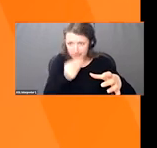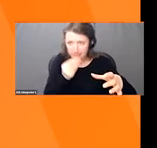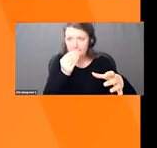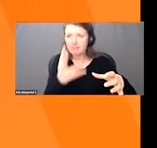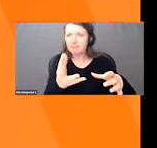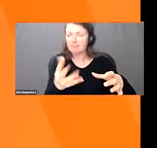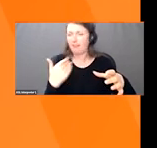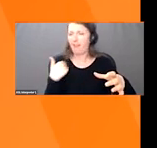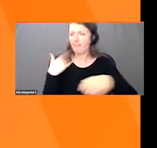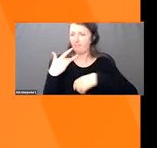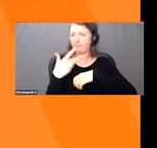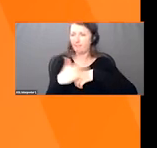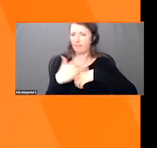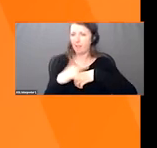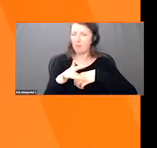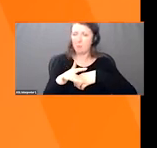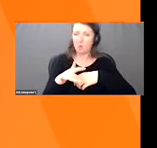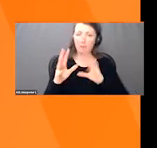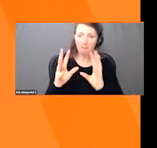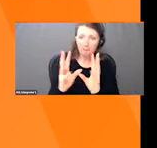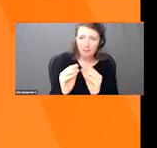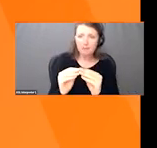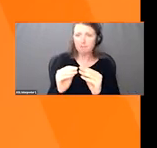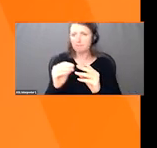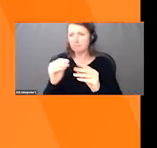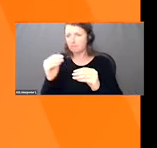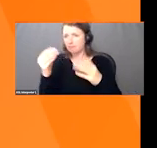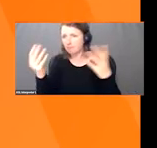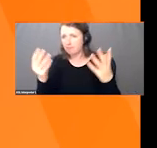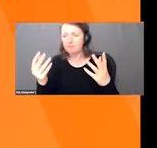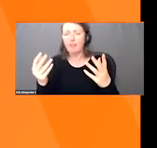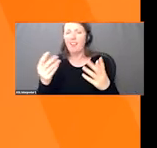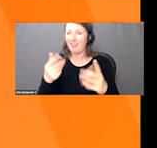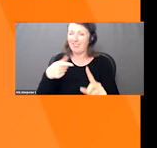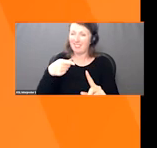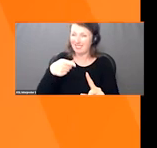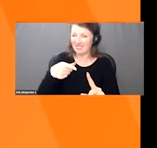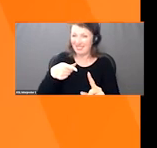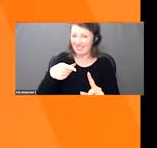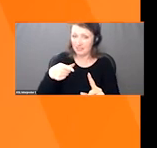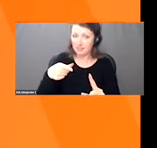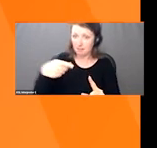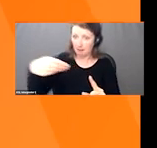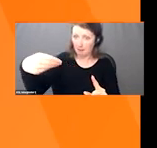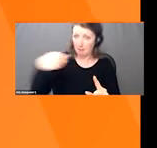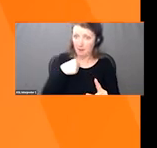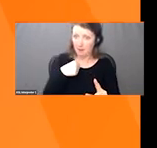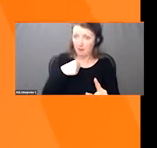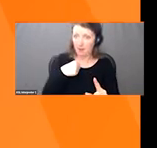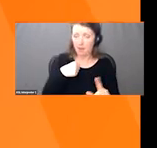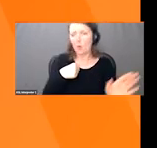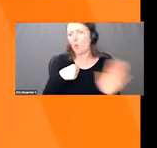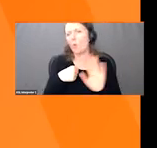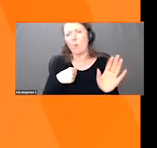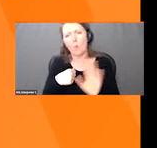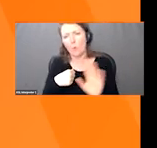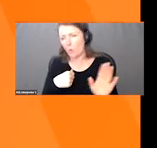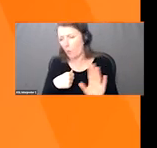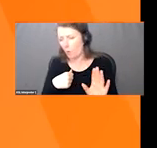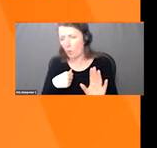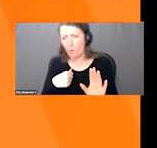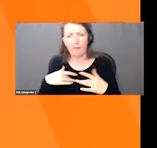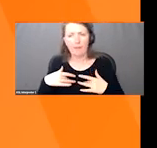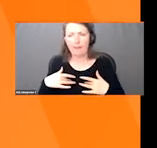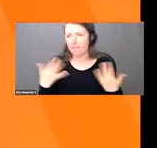this available. You cannot collect money through LinkedIn like Eventbrite, so there's no credit card sign up, there's no